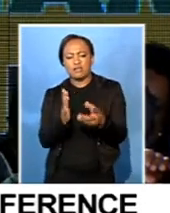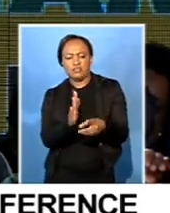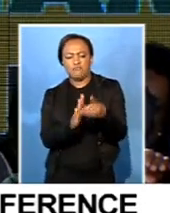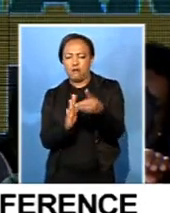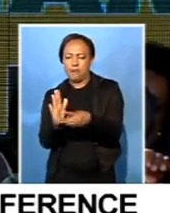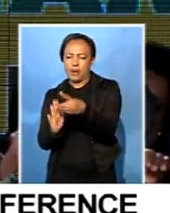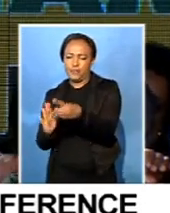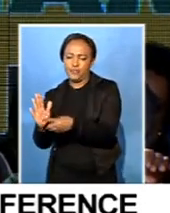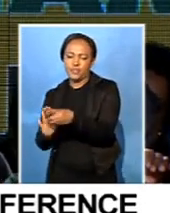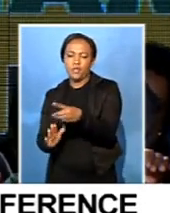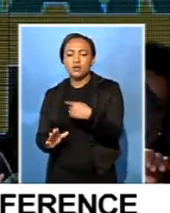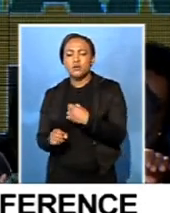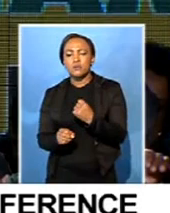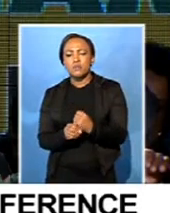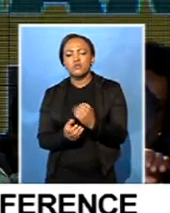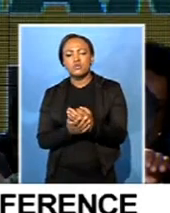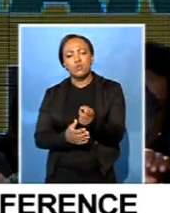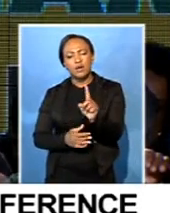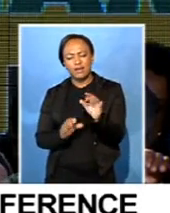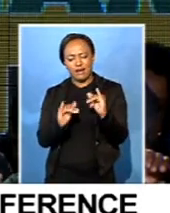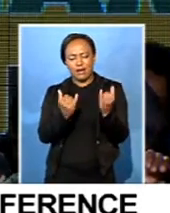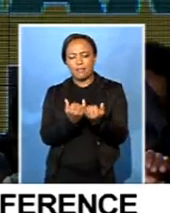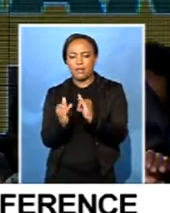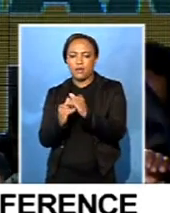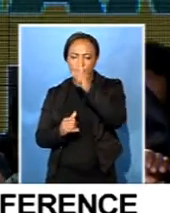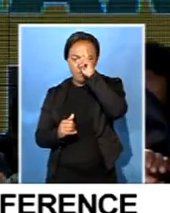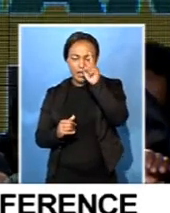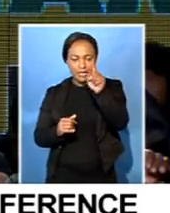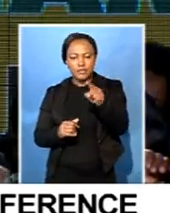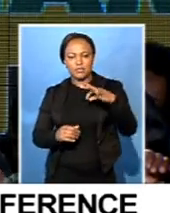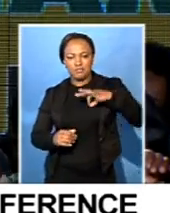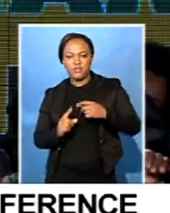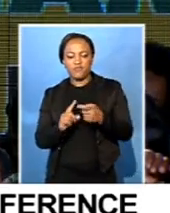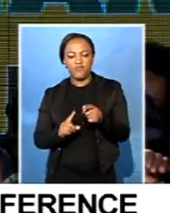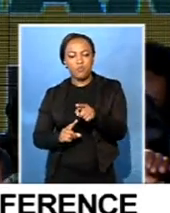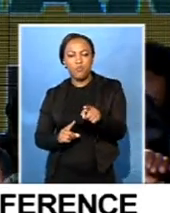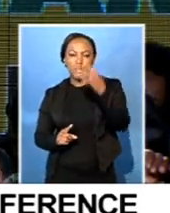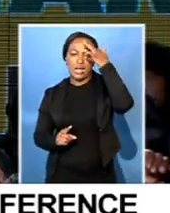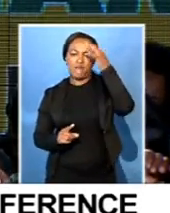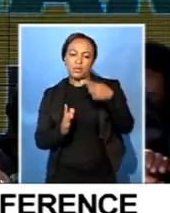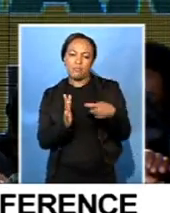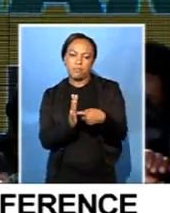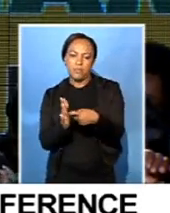that black-owned companies benefit from government procurement.